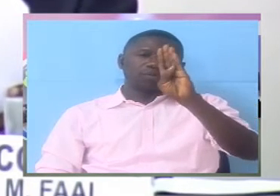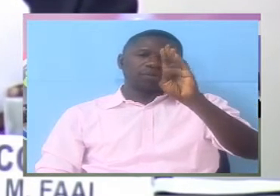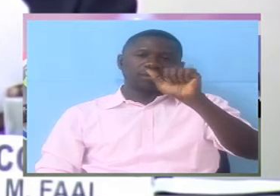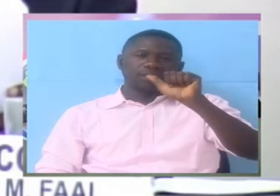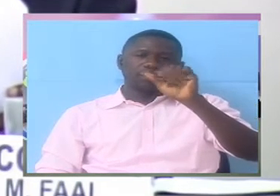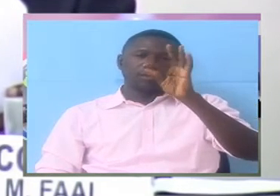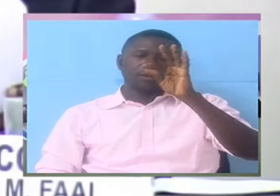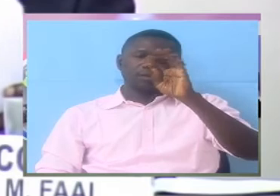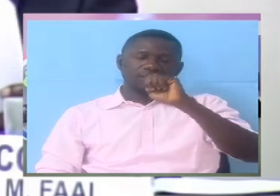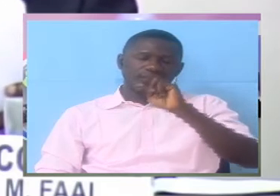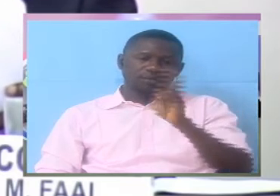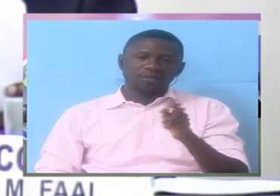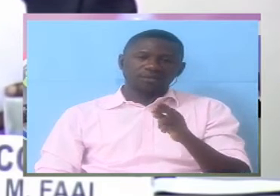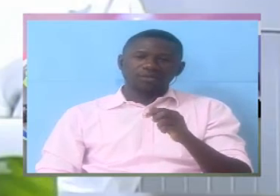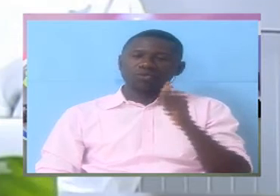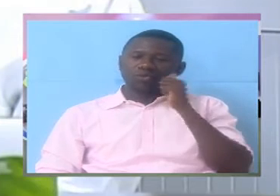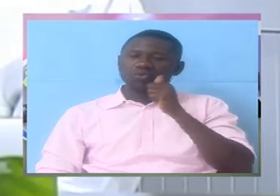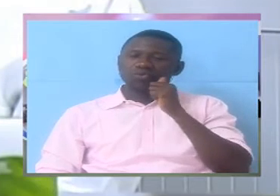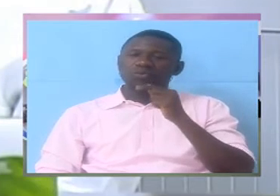nipple.